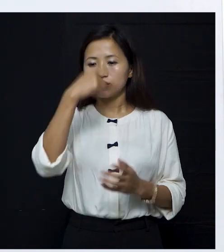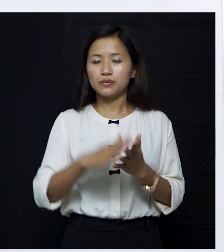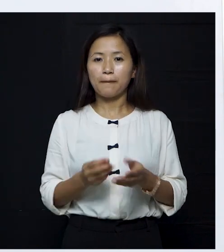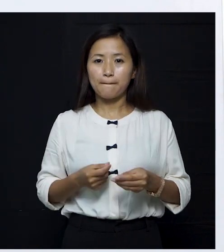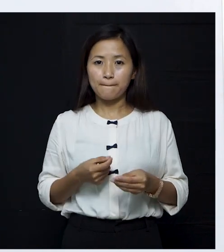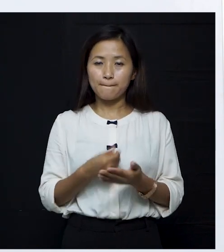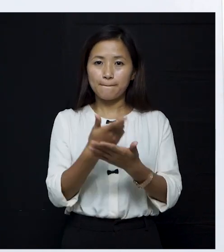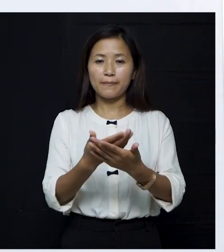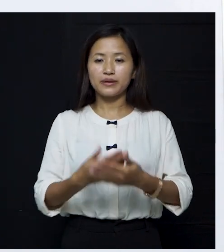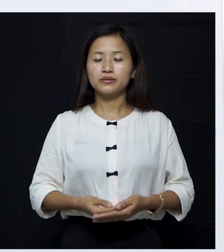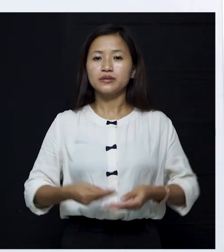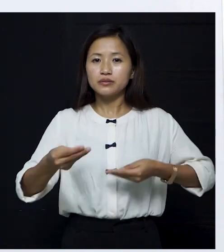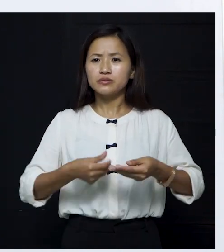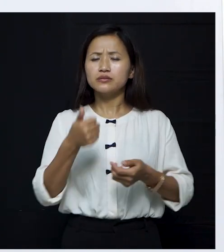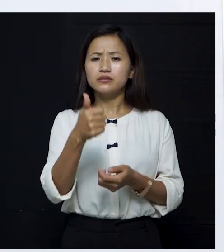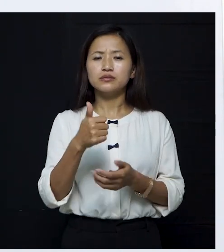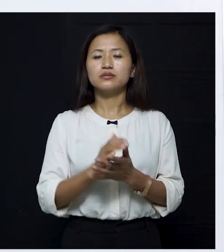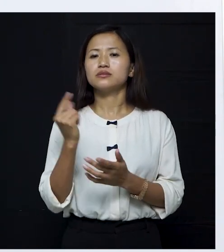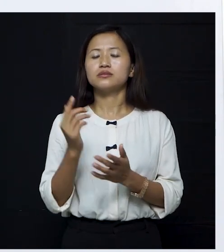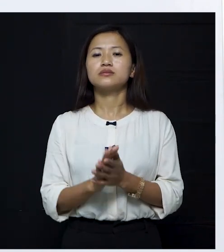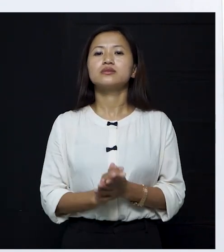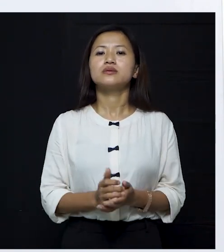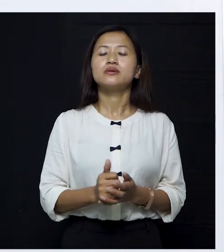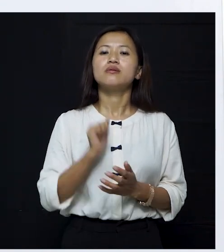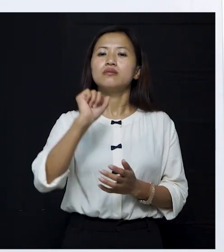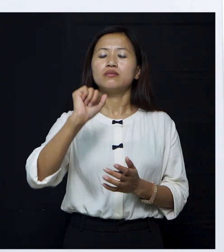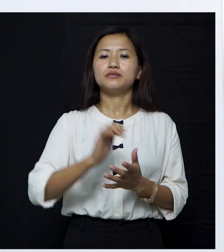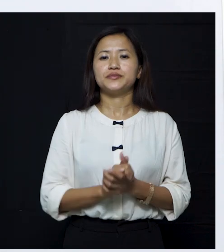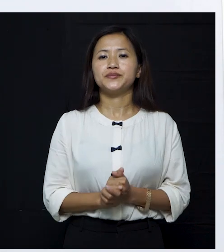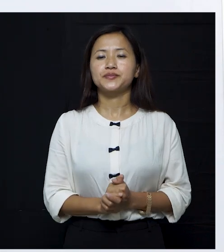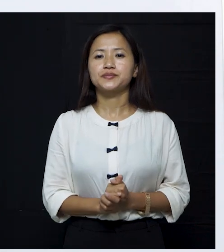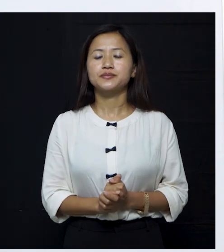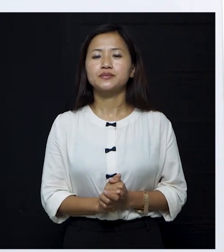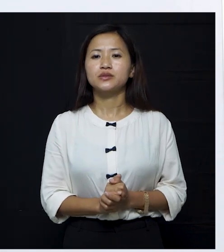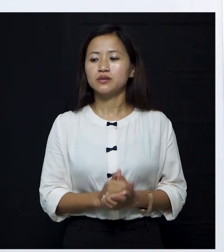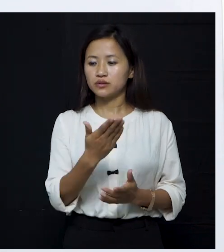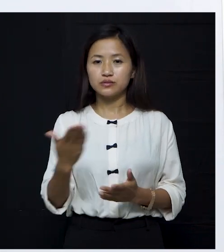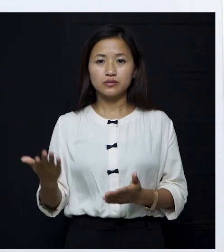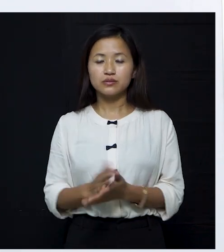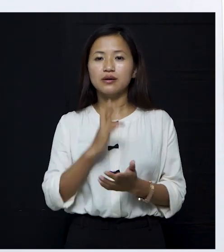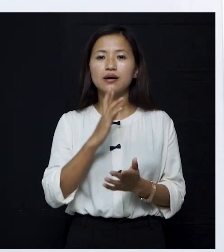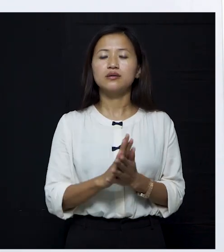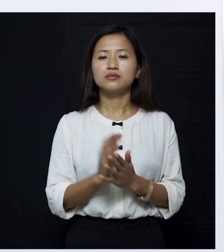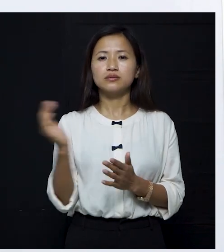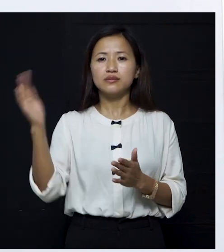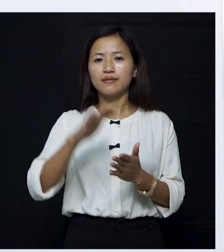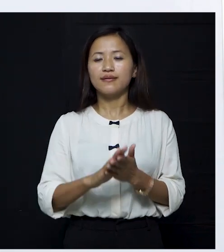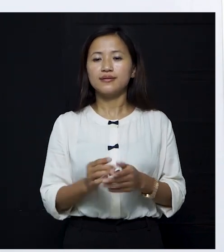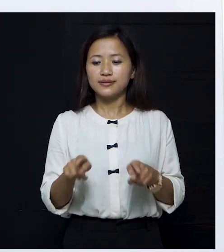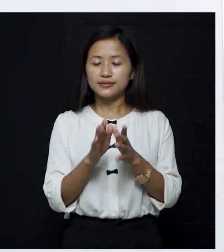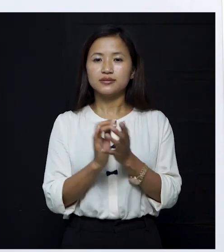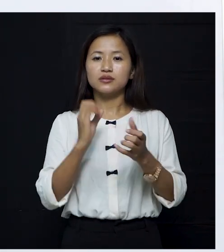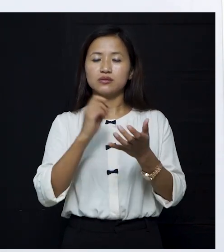goods for their own use, not to sell it, but for their own use. So those are called as